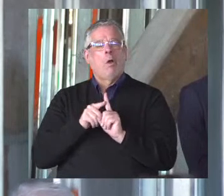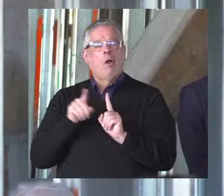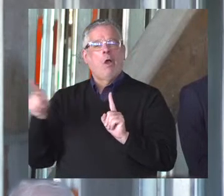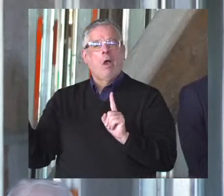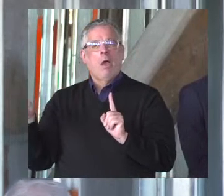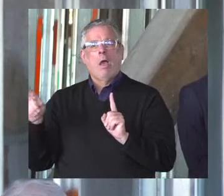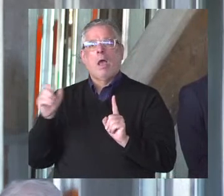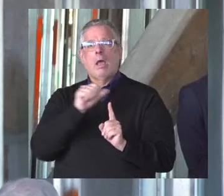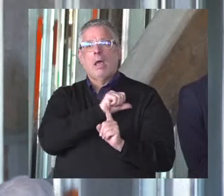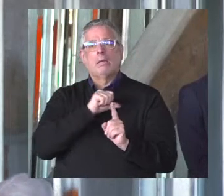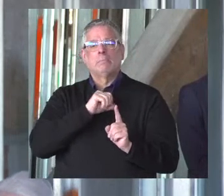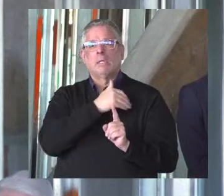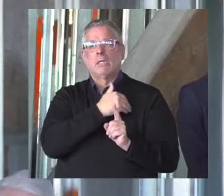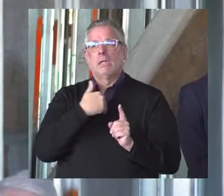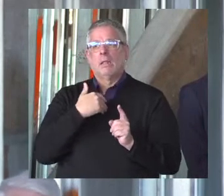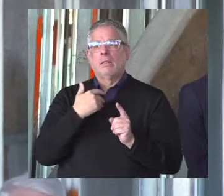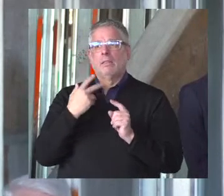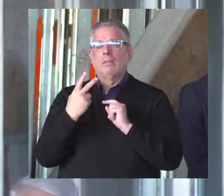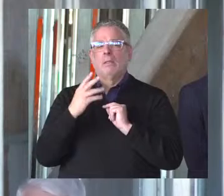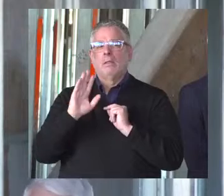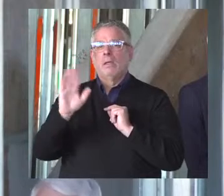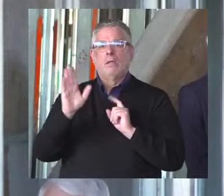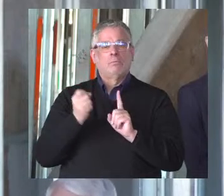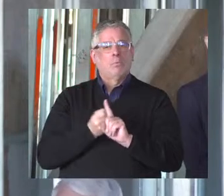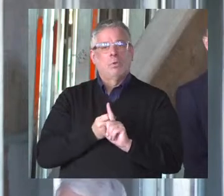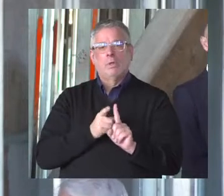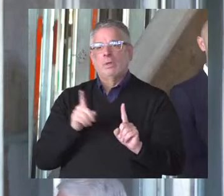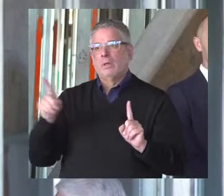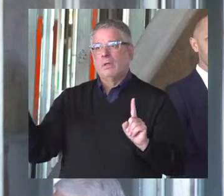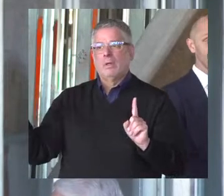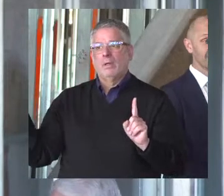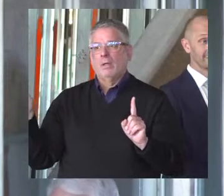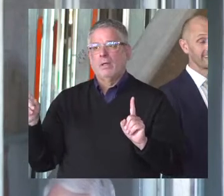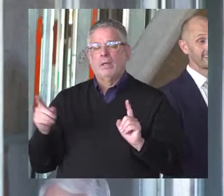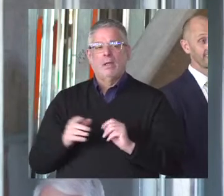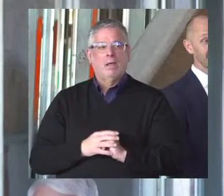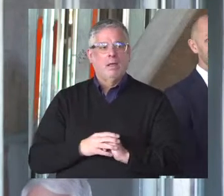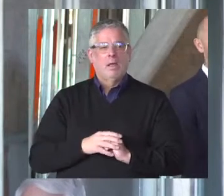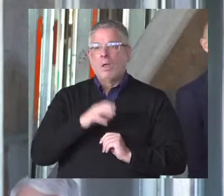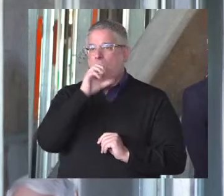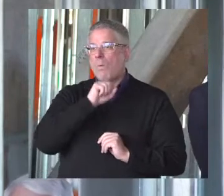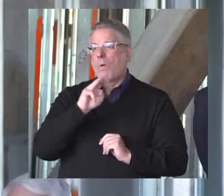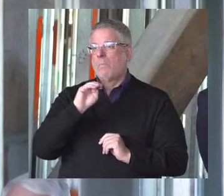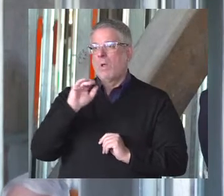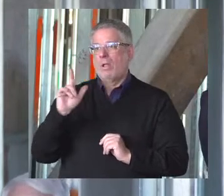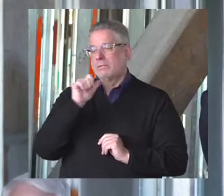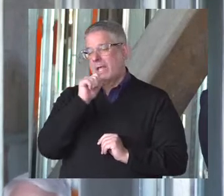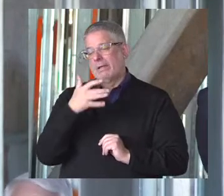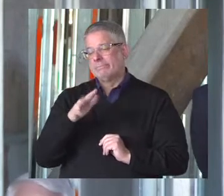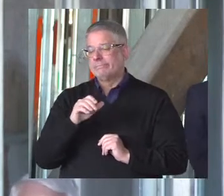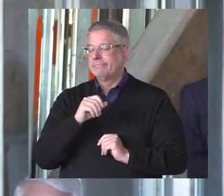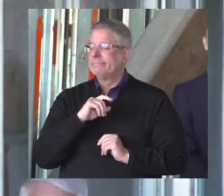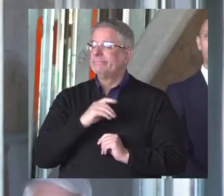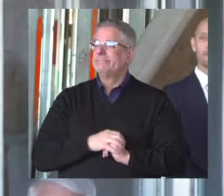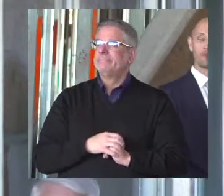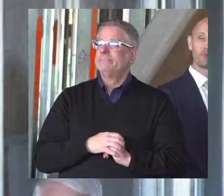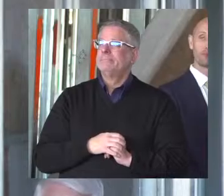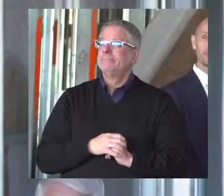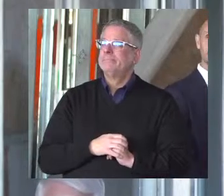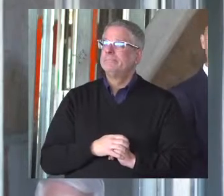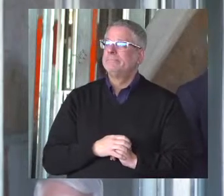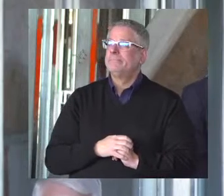that the Assembly Committee on Retail Theft recently We're had going way off. Way off. We're actually in an old mall. That's not Way very outside. far